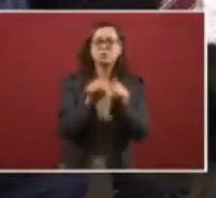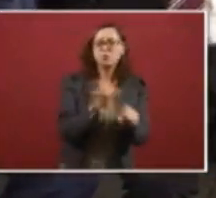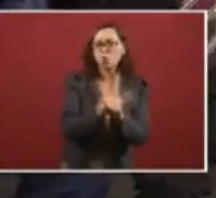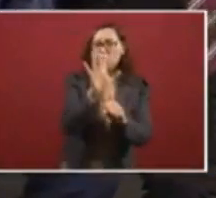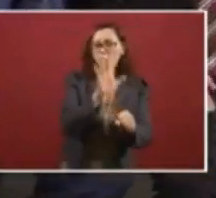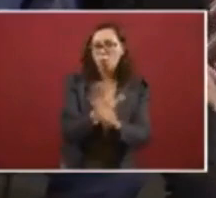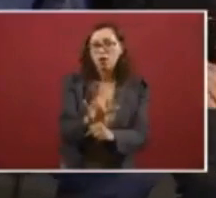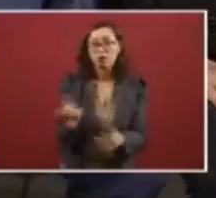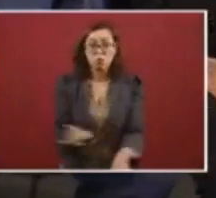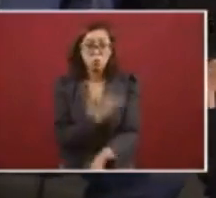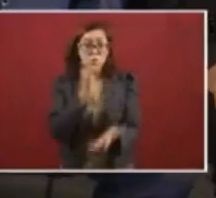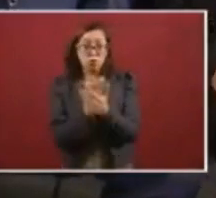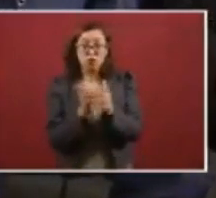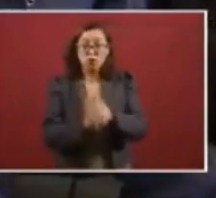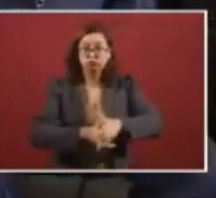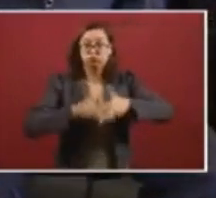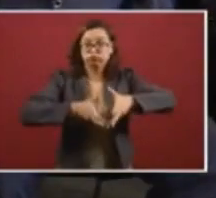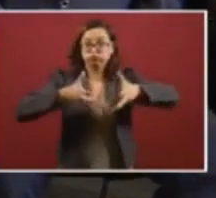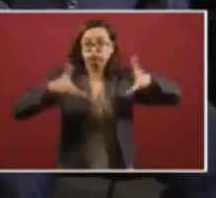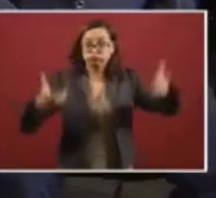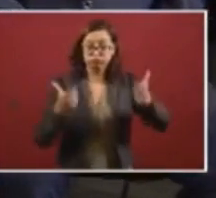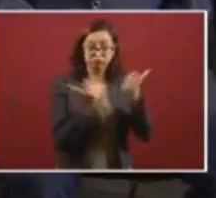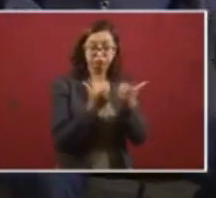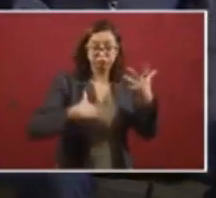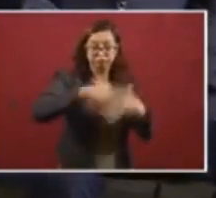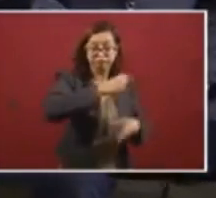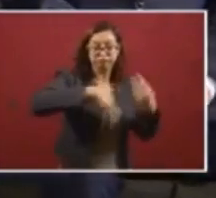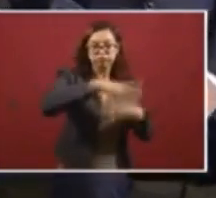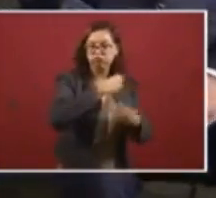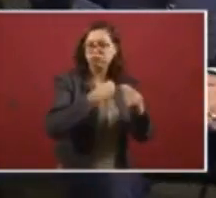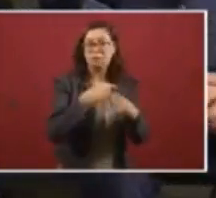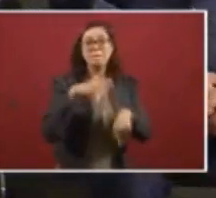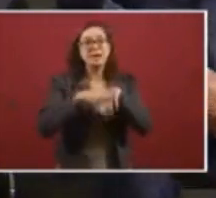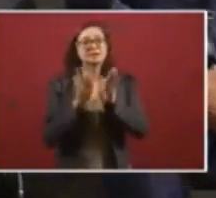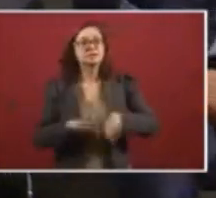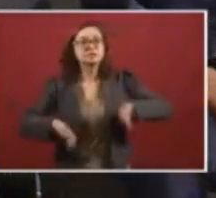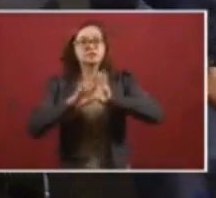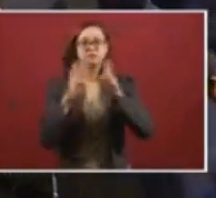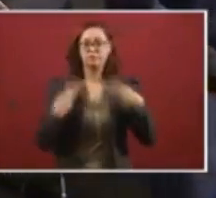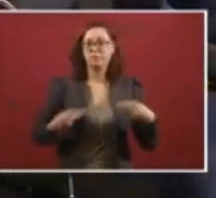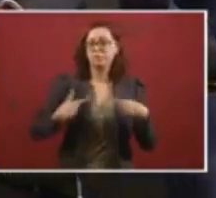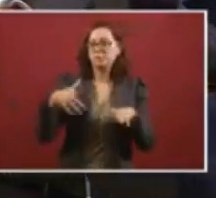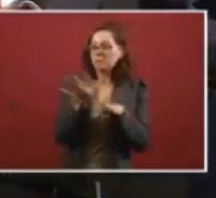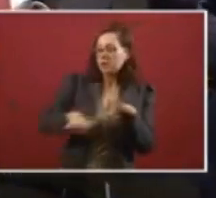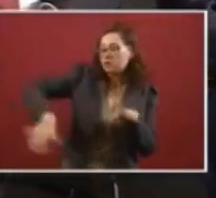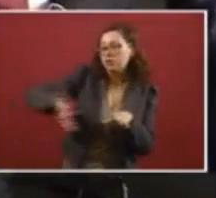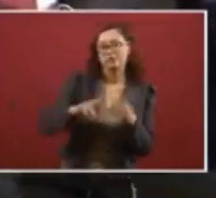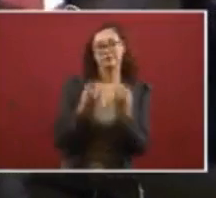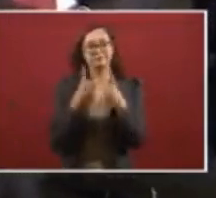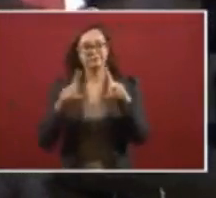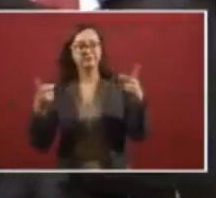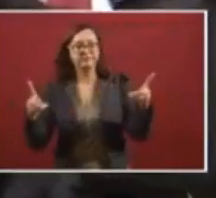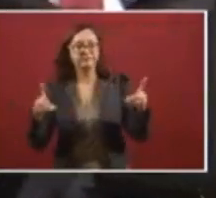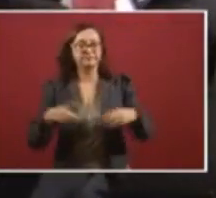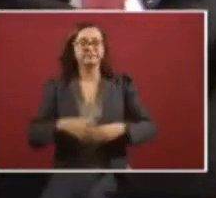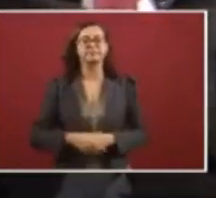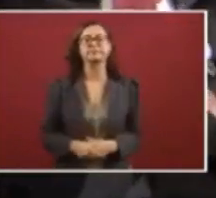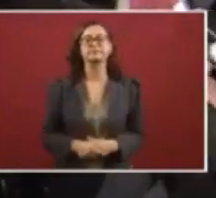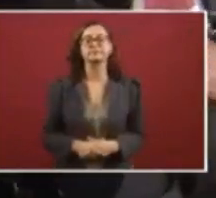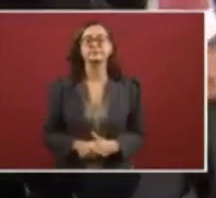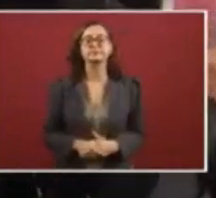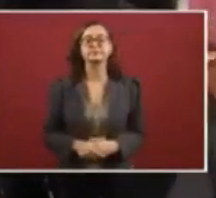is that it doesn't have to do with just growing, but it also has to do with developing.